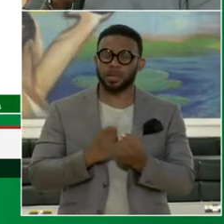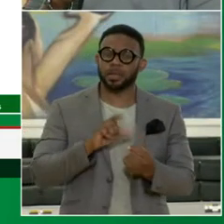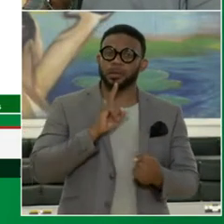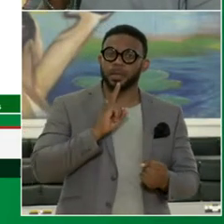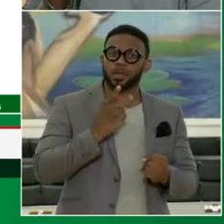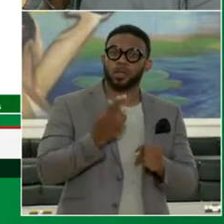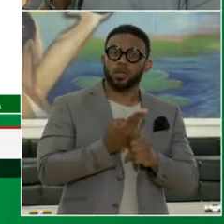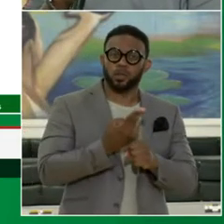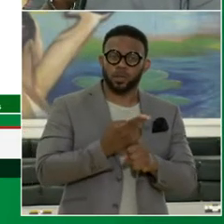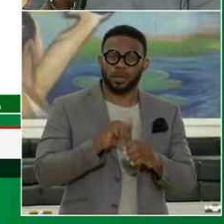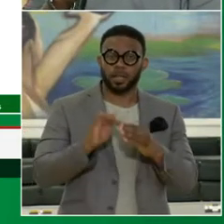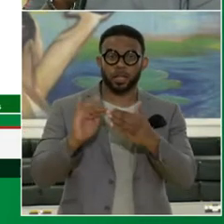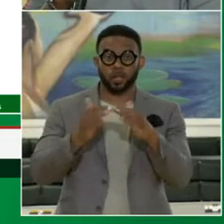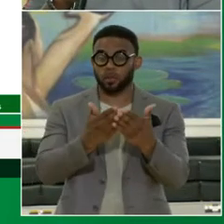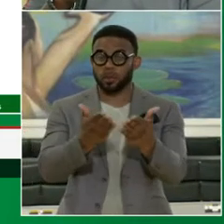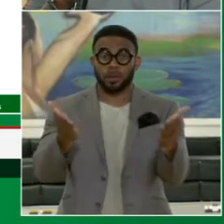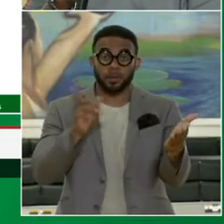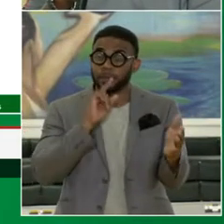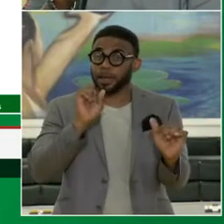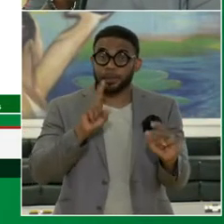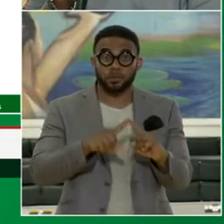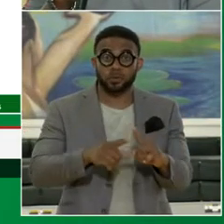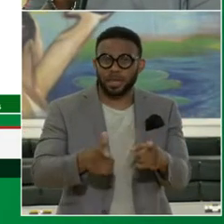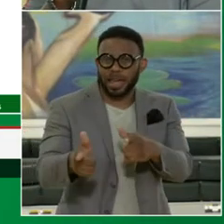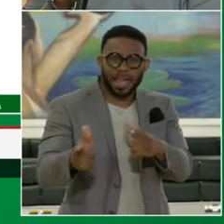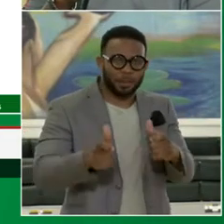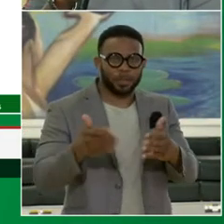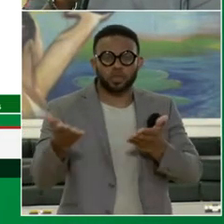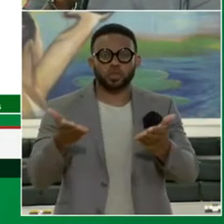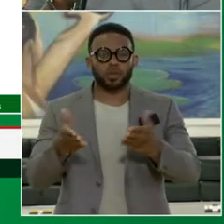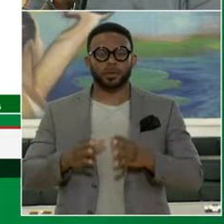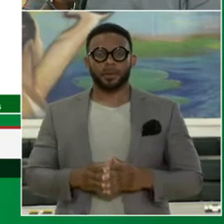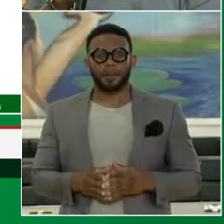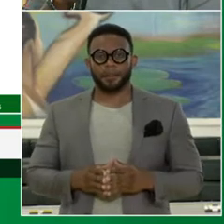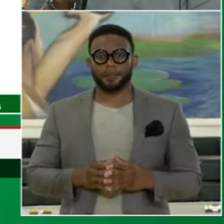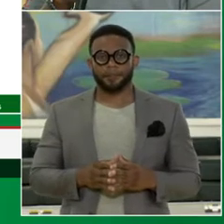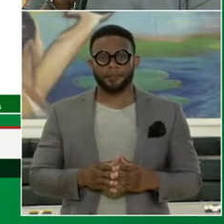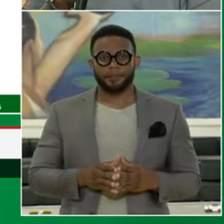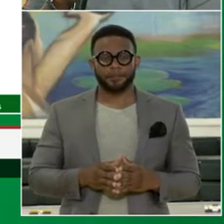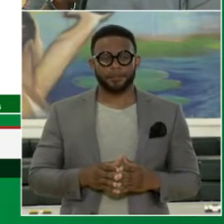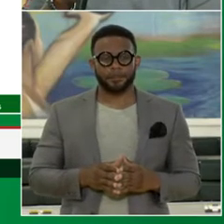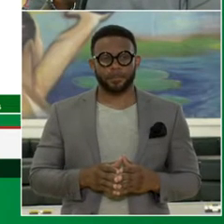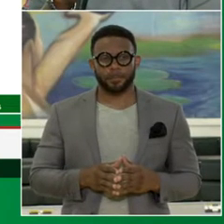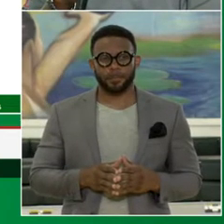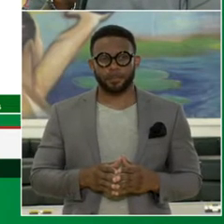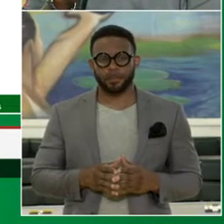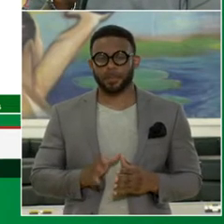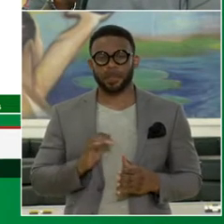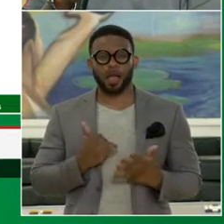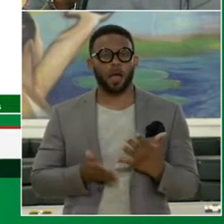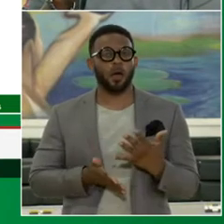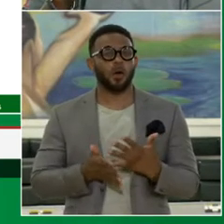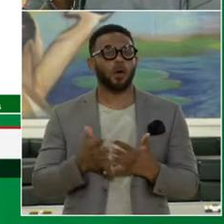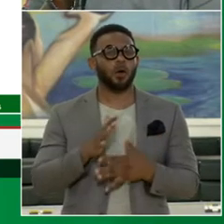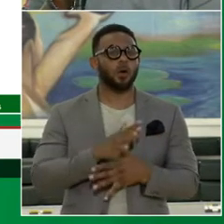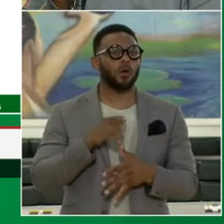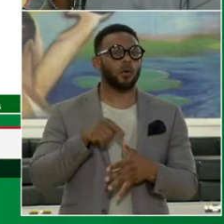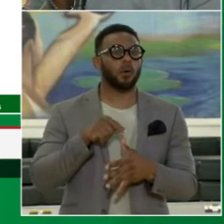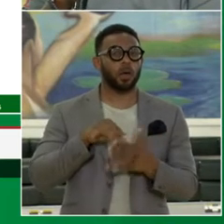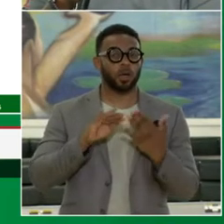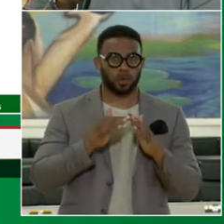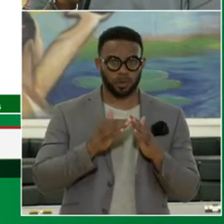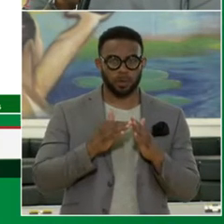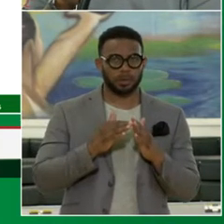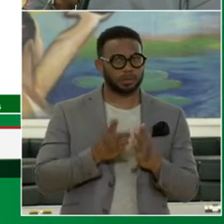be utilized in the community, and we'll be able to expedite those services in our priority communities. So that's